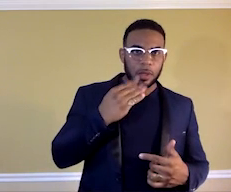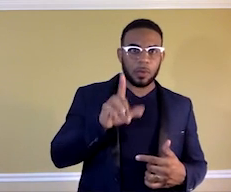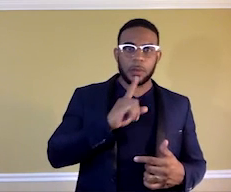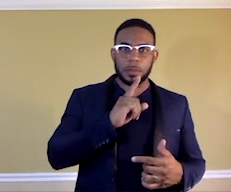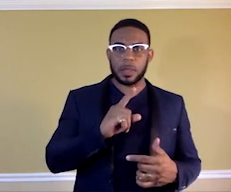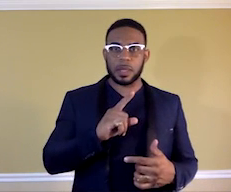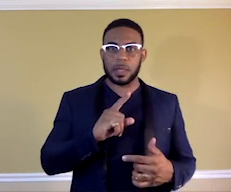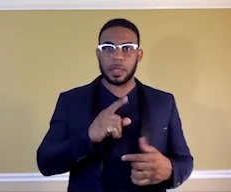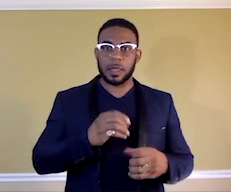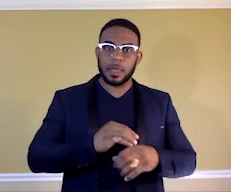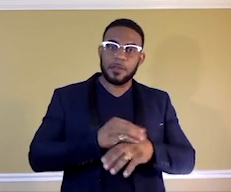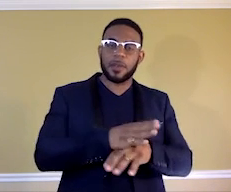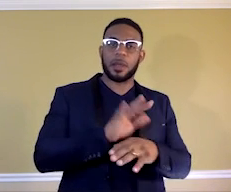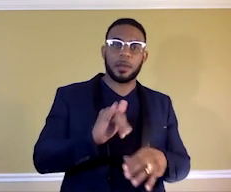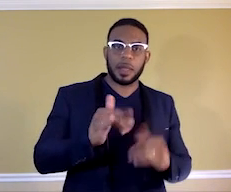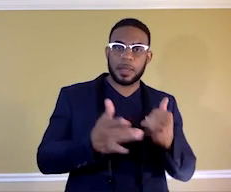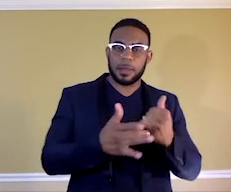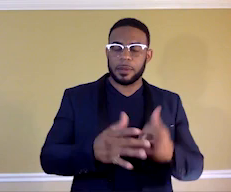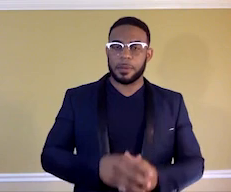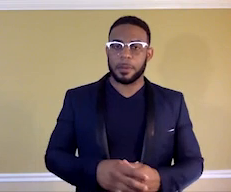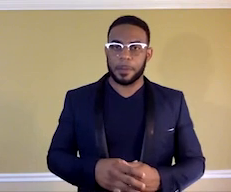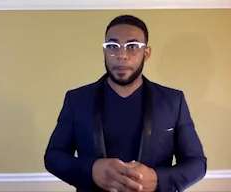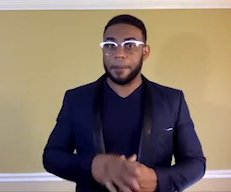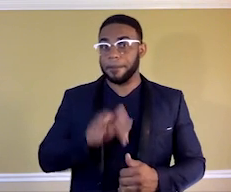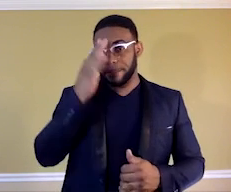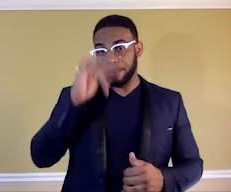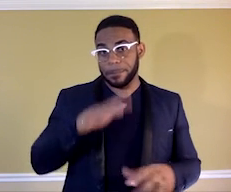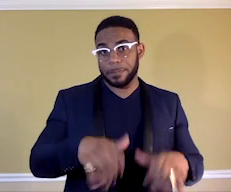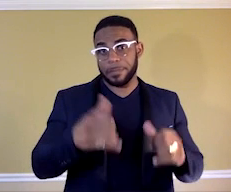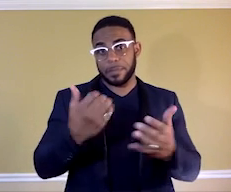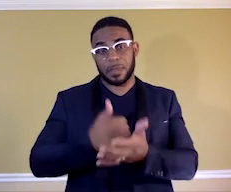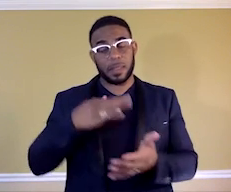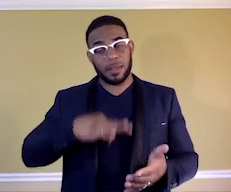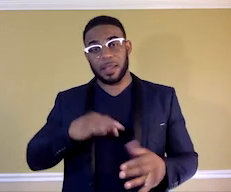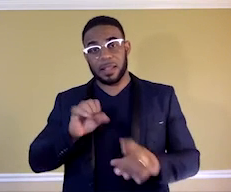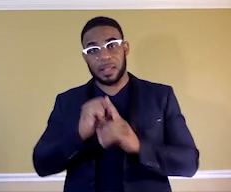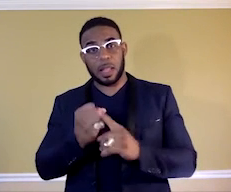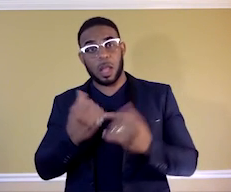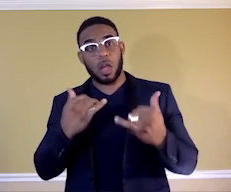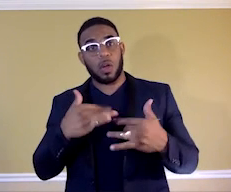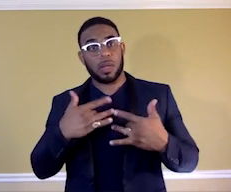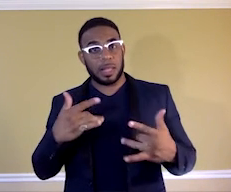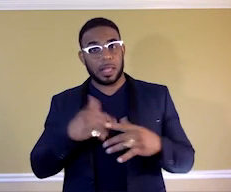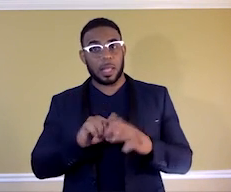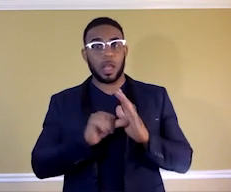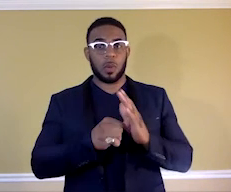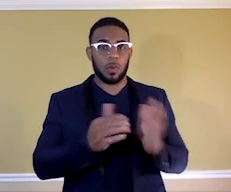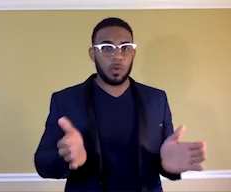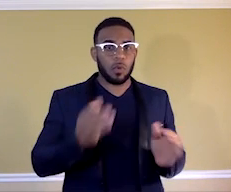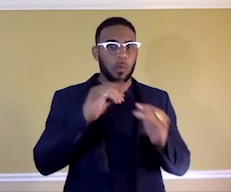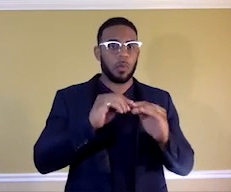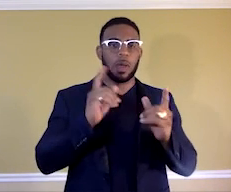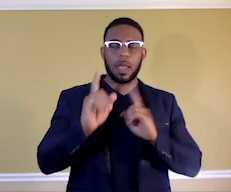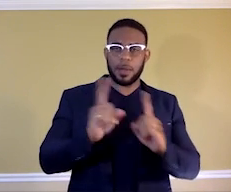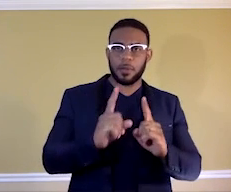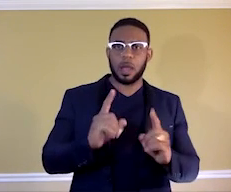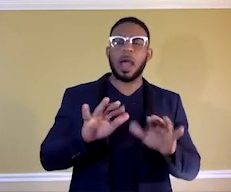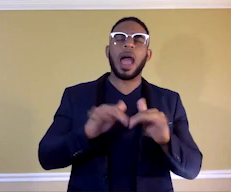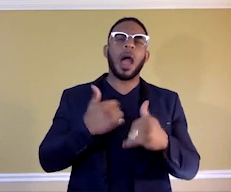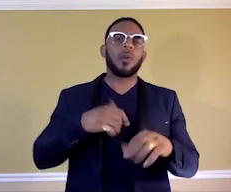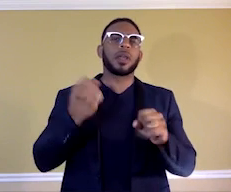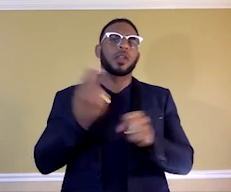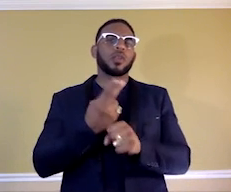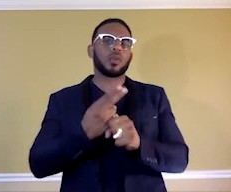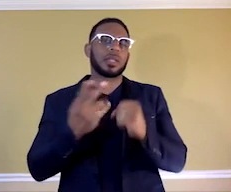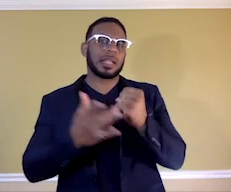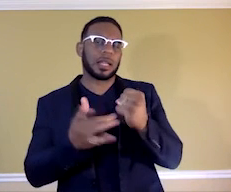be affected by their technology. This is why we should take advantage of society's current state and push forward conversations on how we can